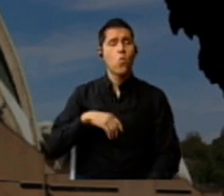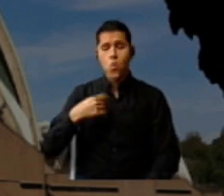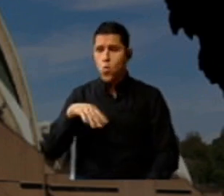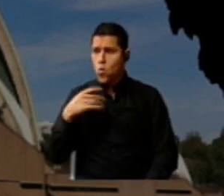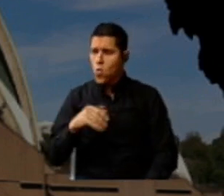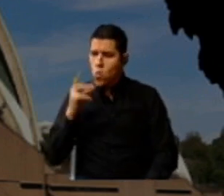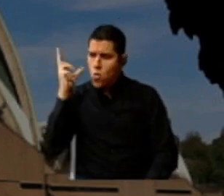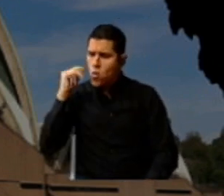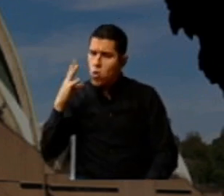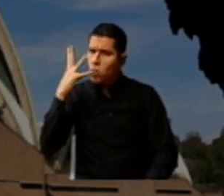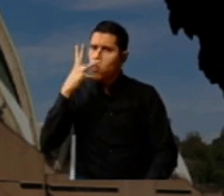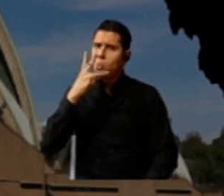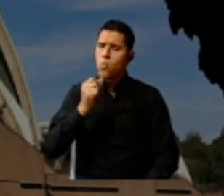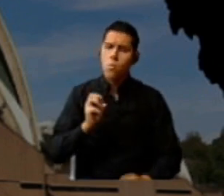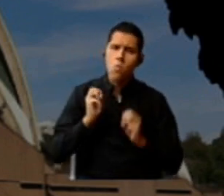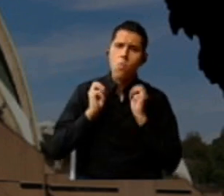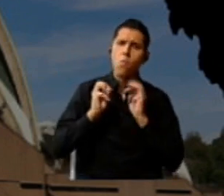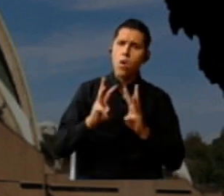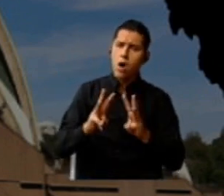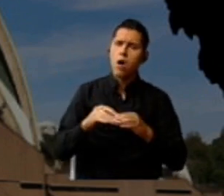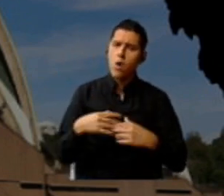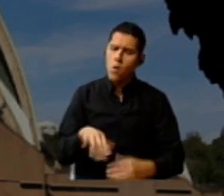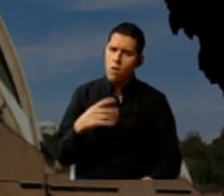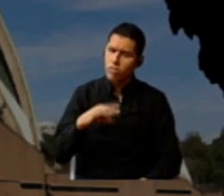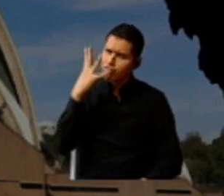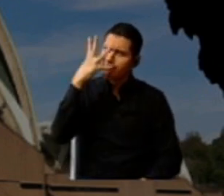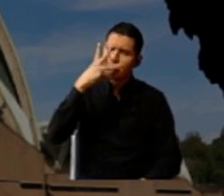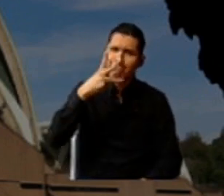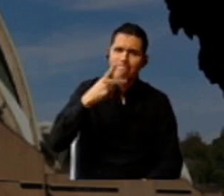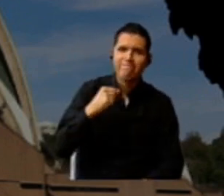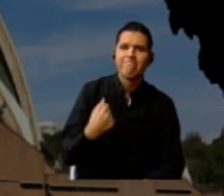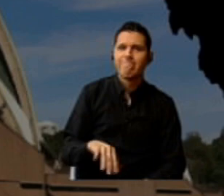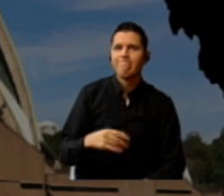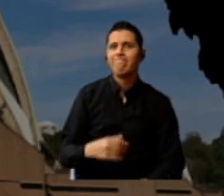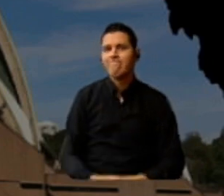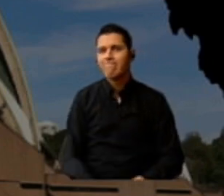Amazing. Wow, that was beautiful.